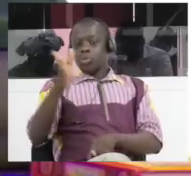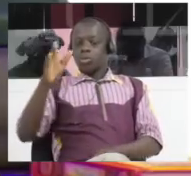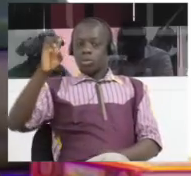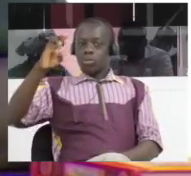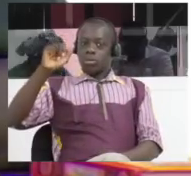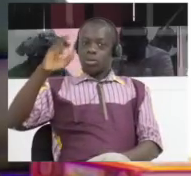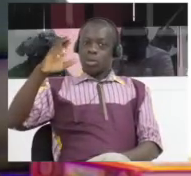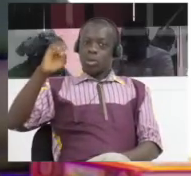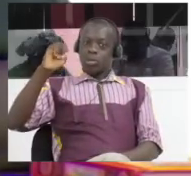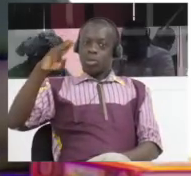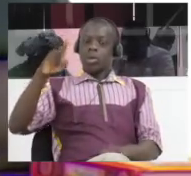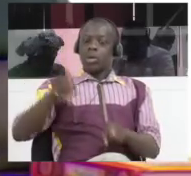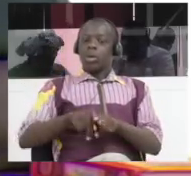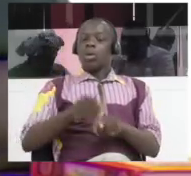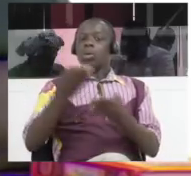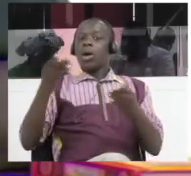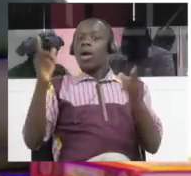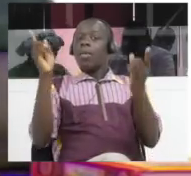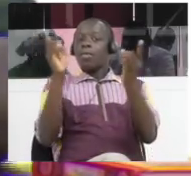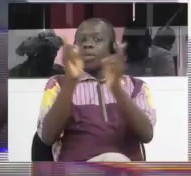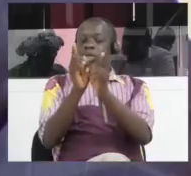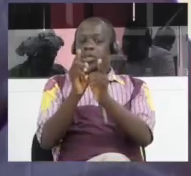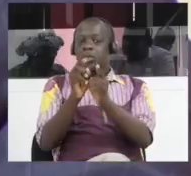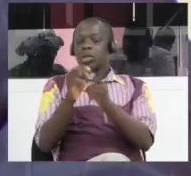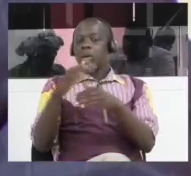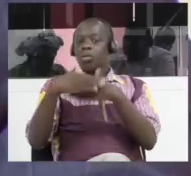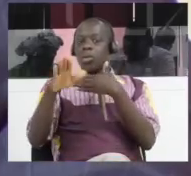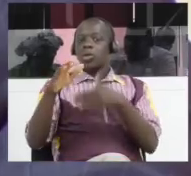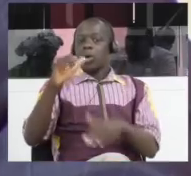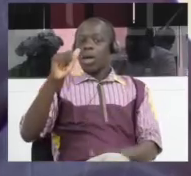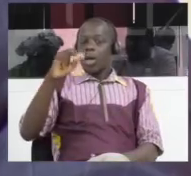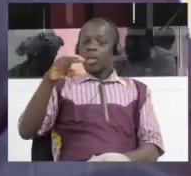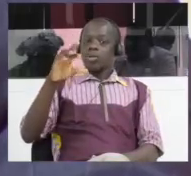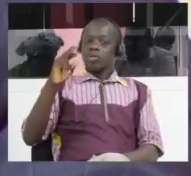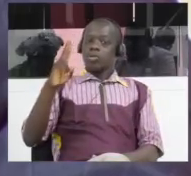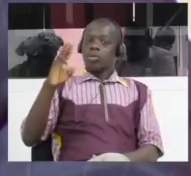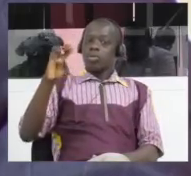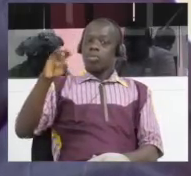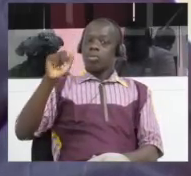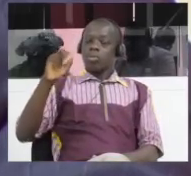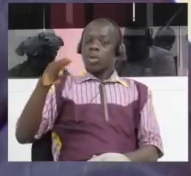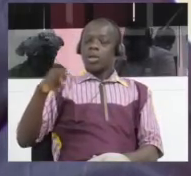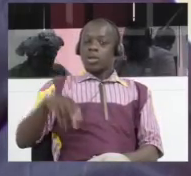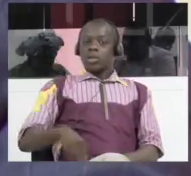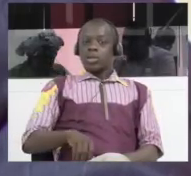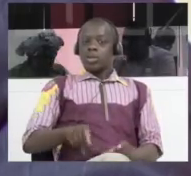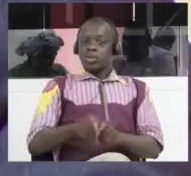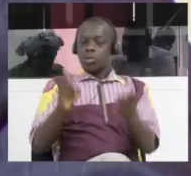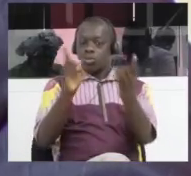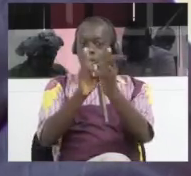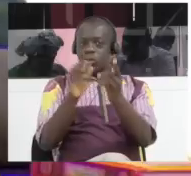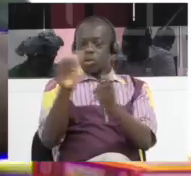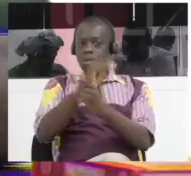drove to the Marine Unit where we met Major Antuman Sao. Did you encounter any soldiers at the bridge?